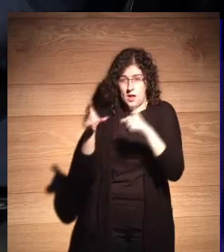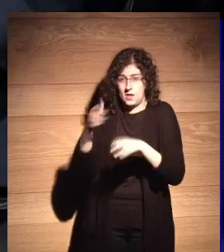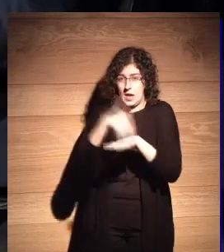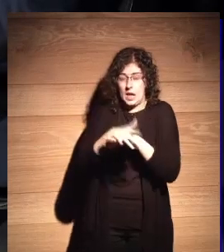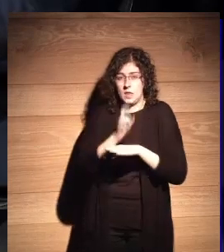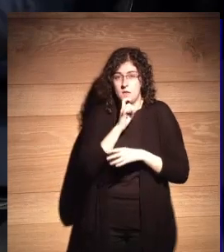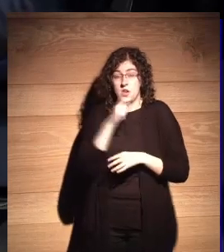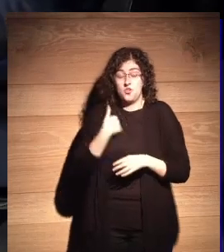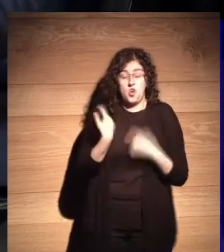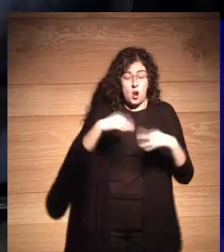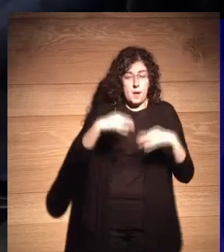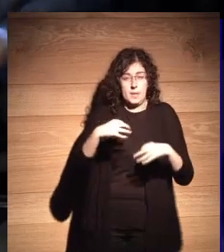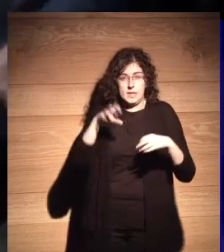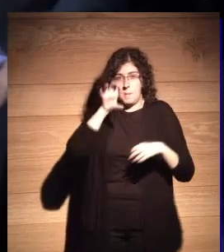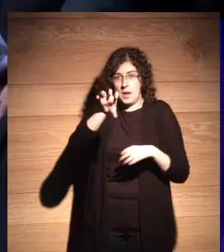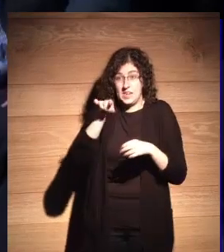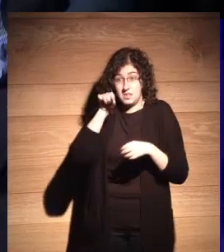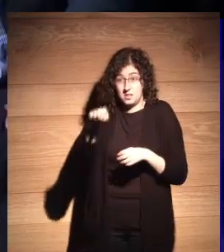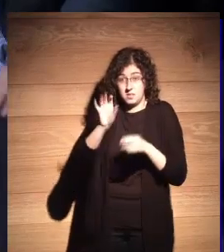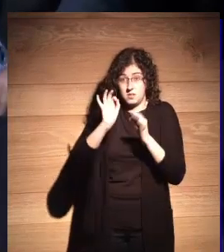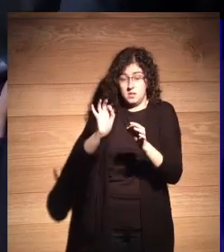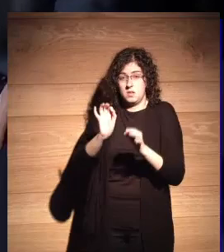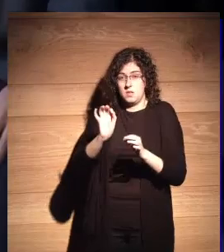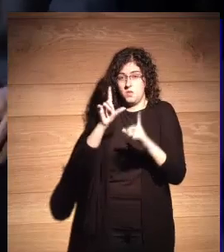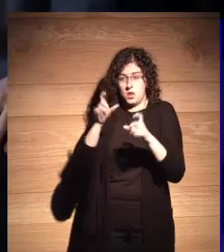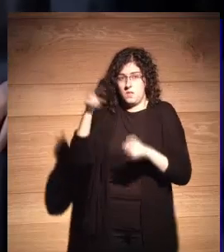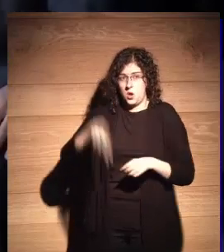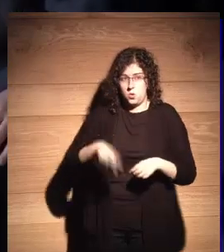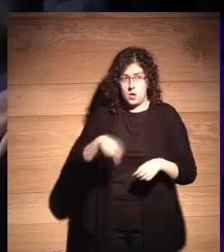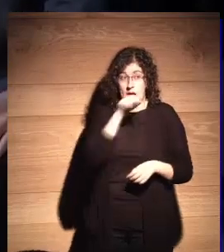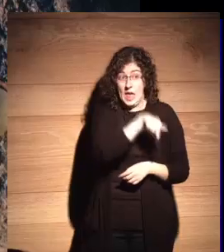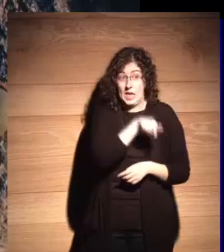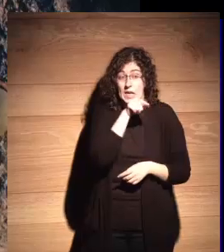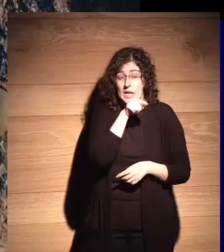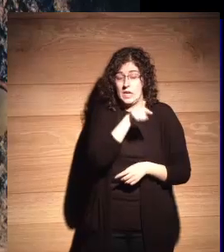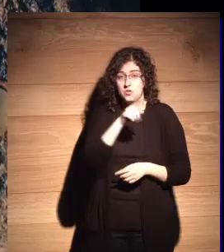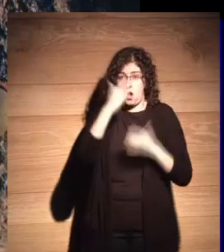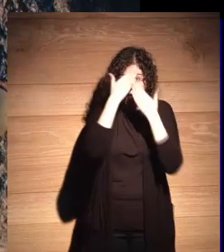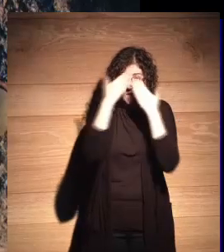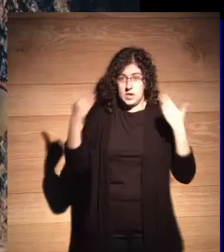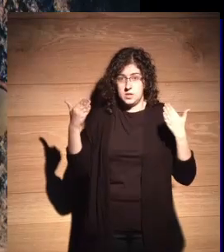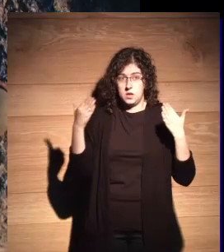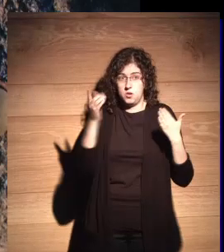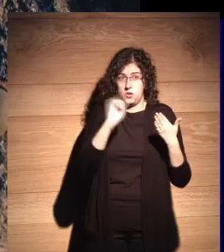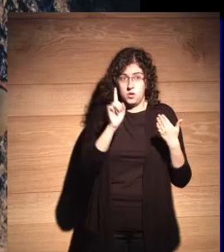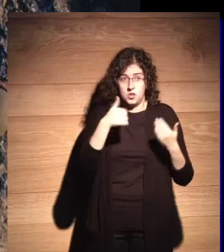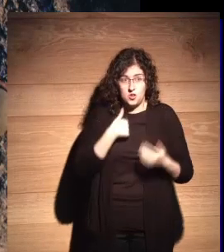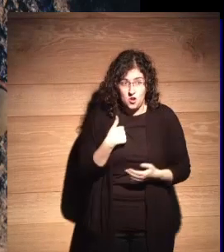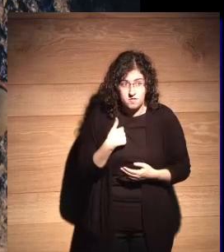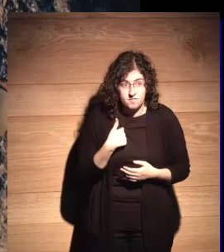So, I don't know. So this is Afghanistan? That's me. With yeah, you